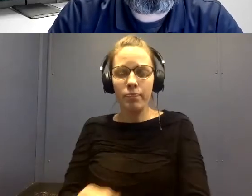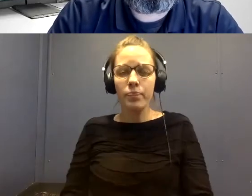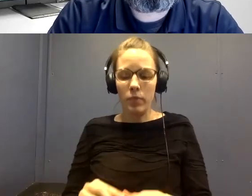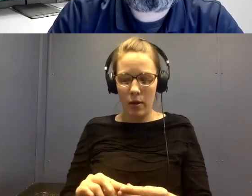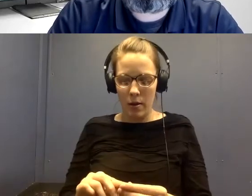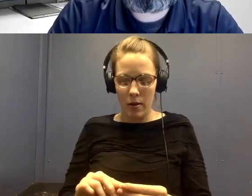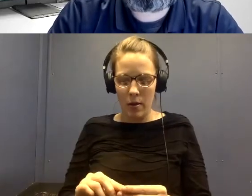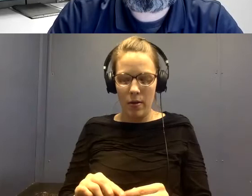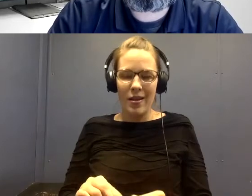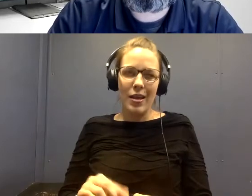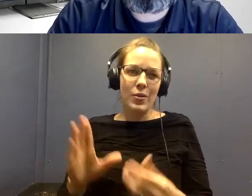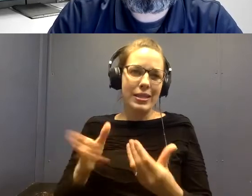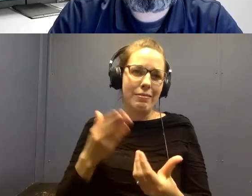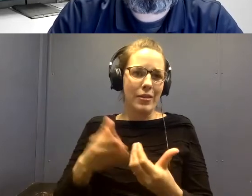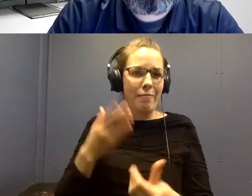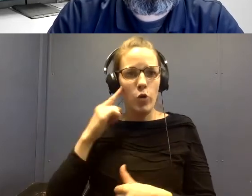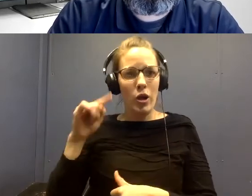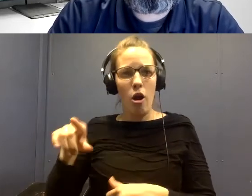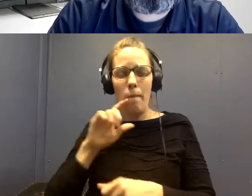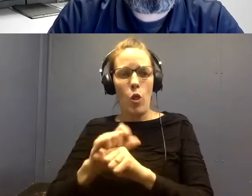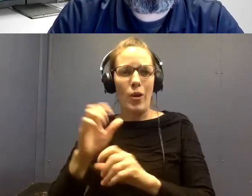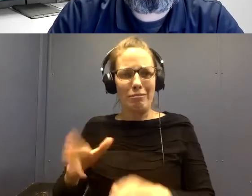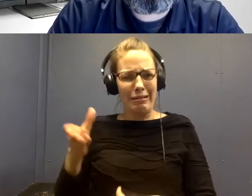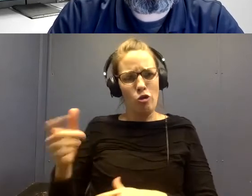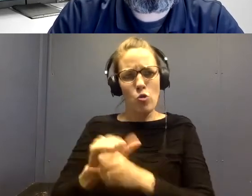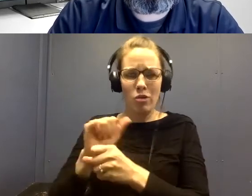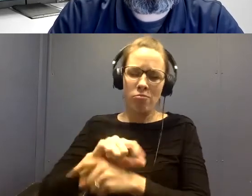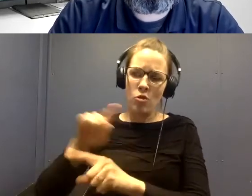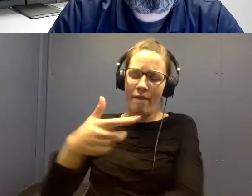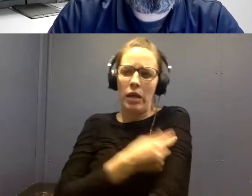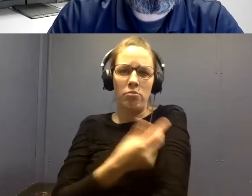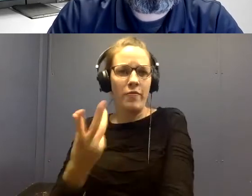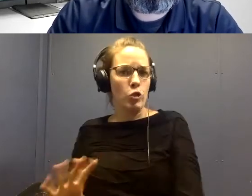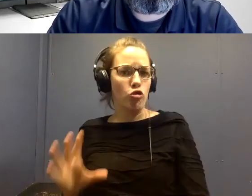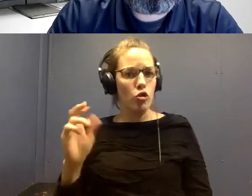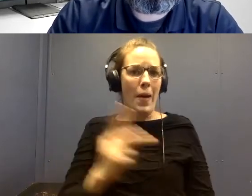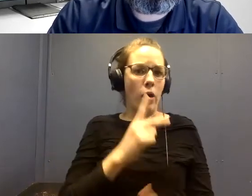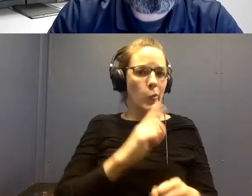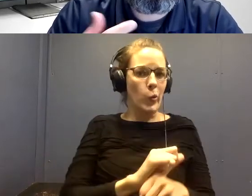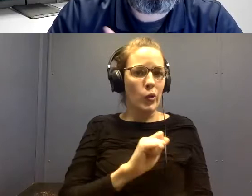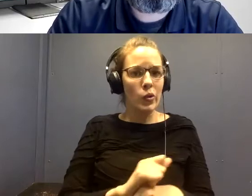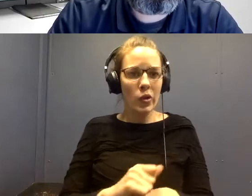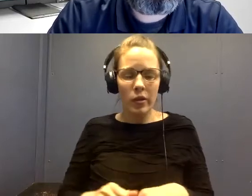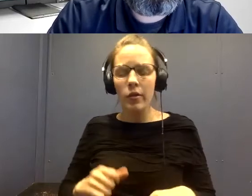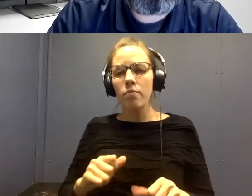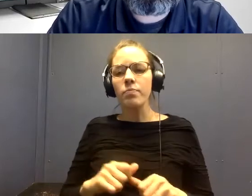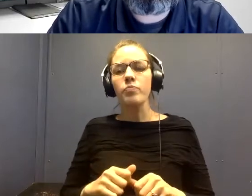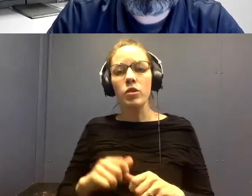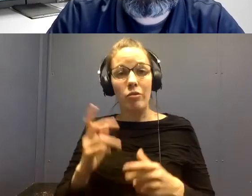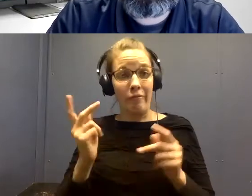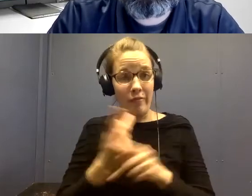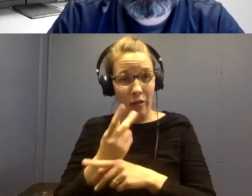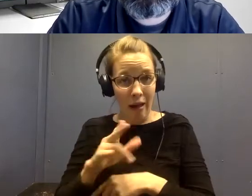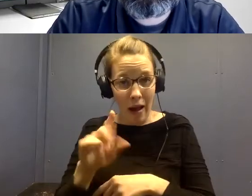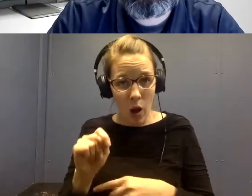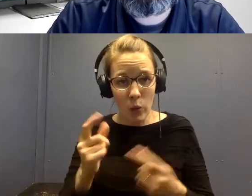at a large convenience to those employees. And from an orchestra, in order to orchestrate that, we would also